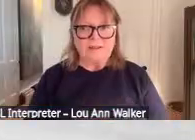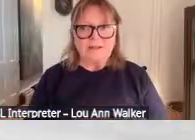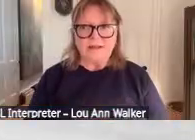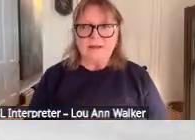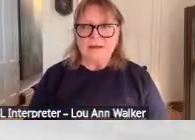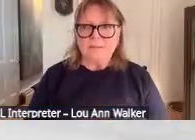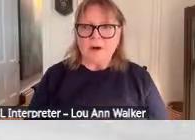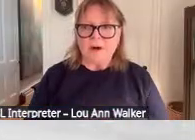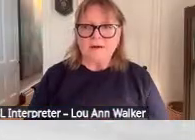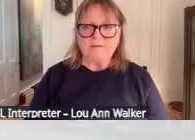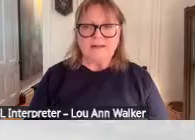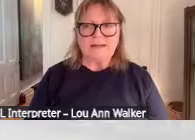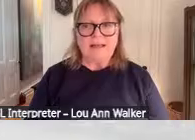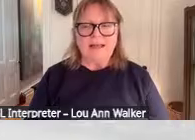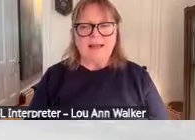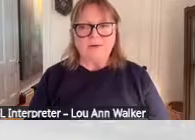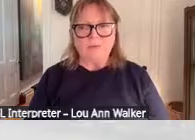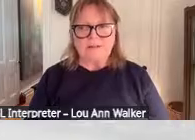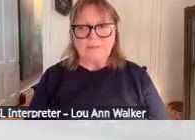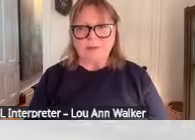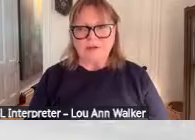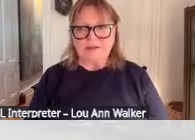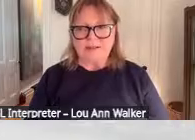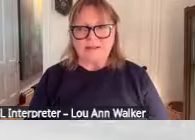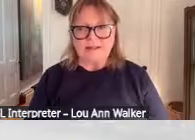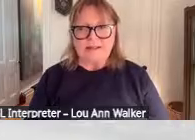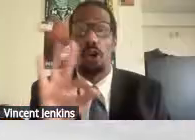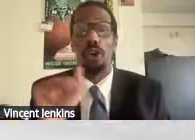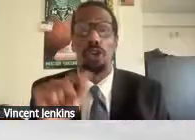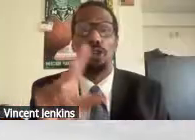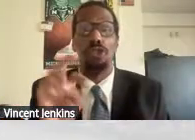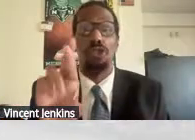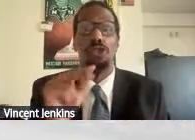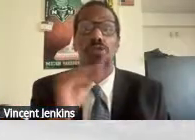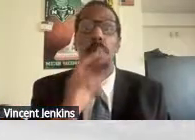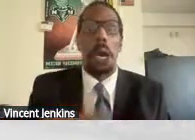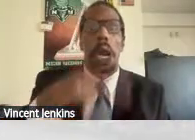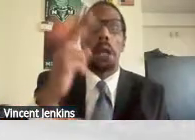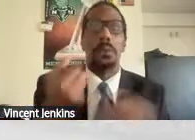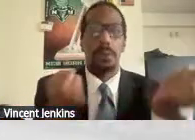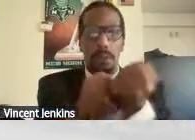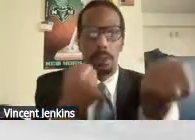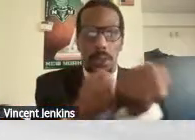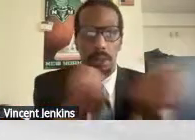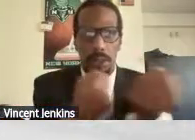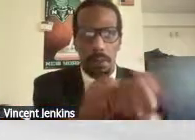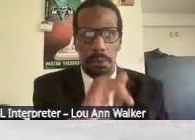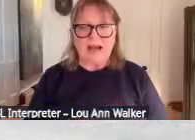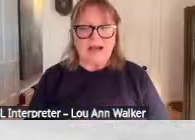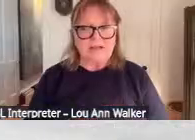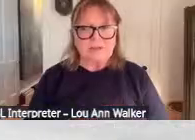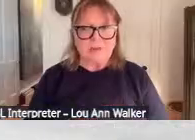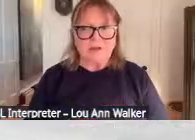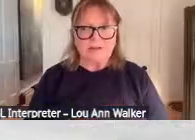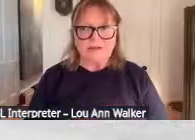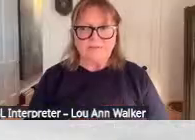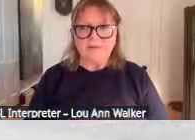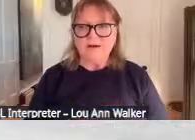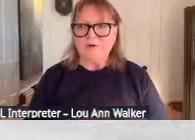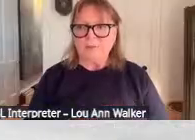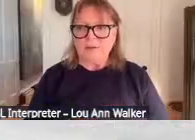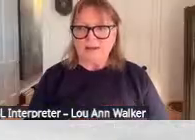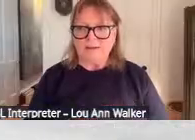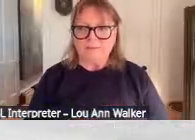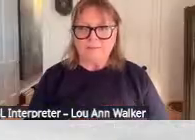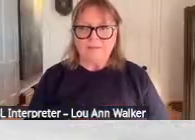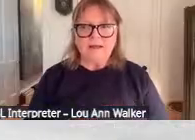support part of it and what's important. But my preference is that there should be high support for